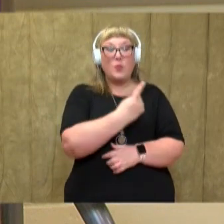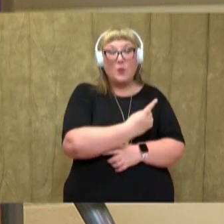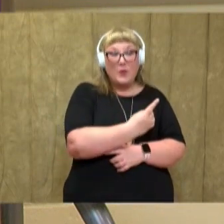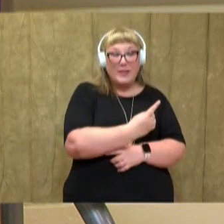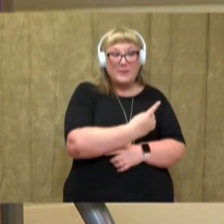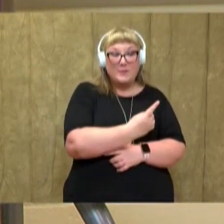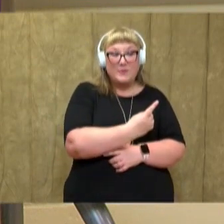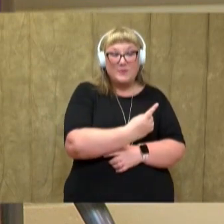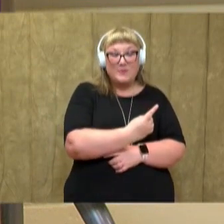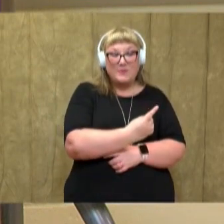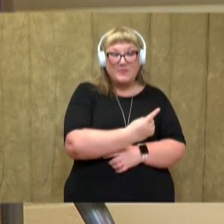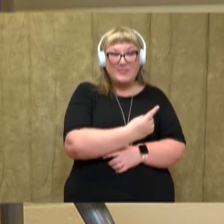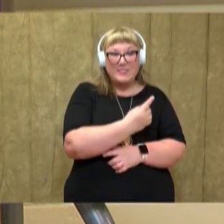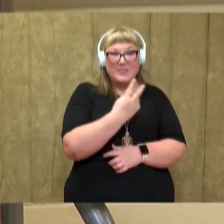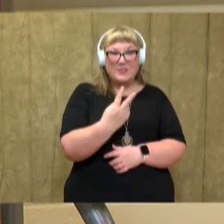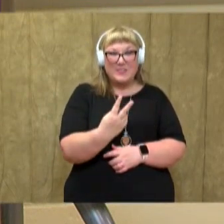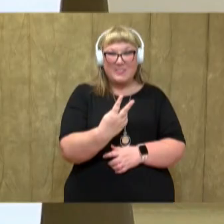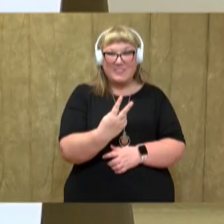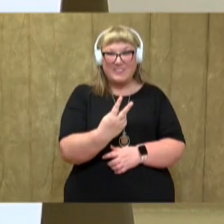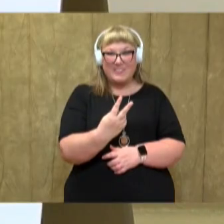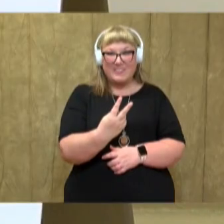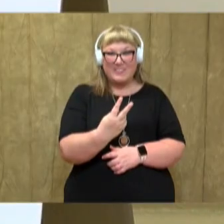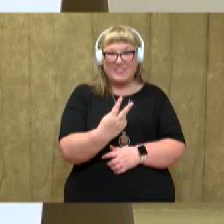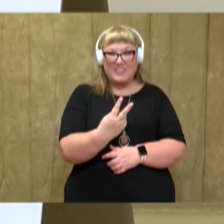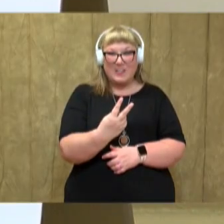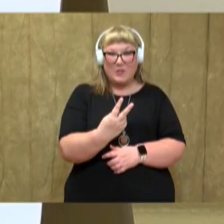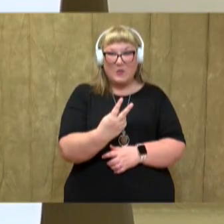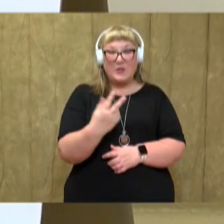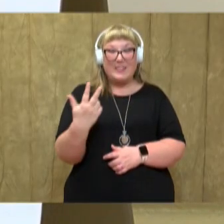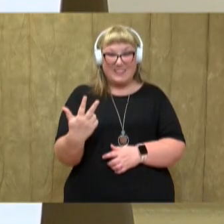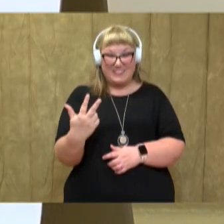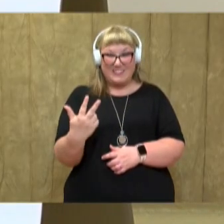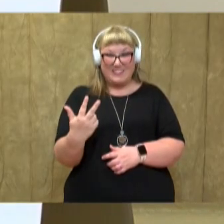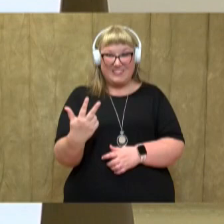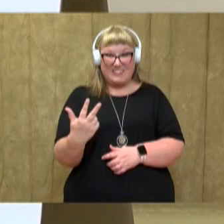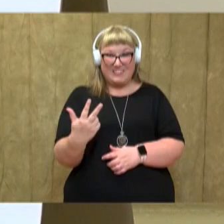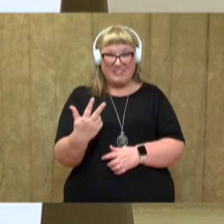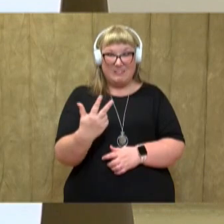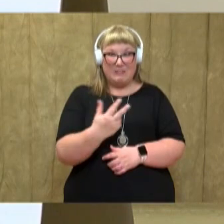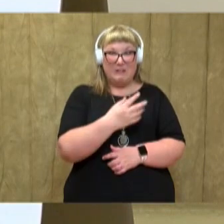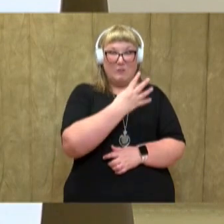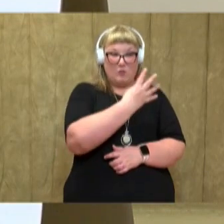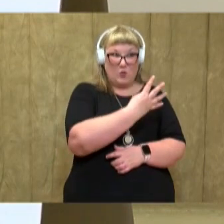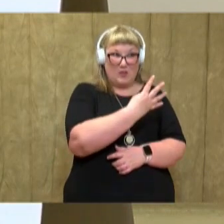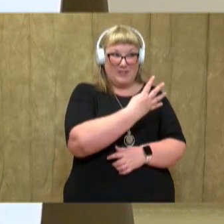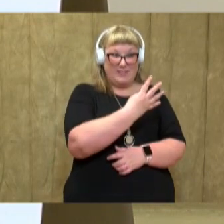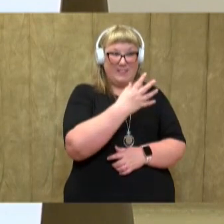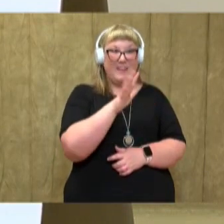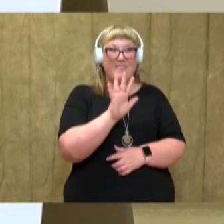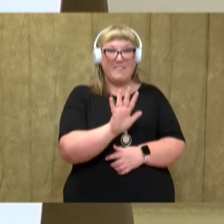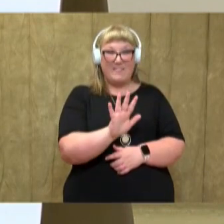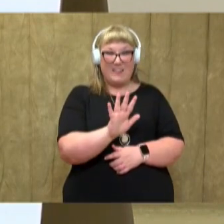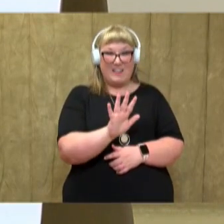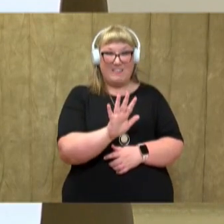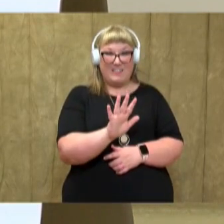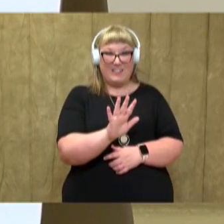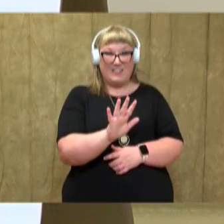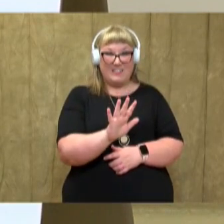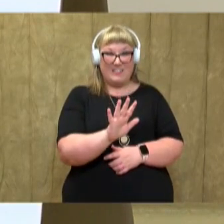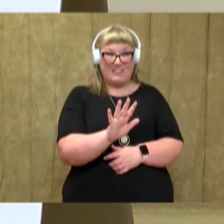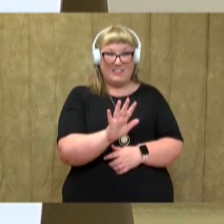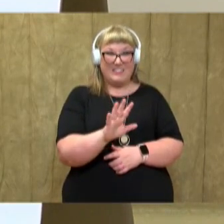1, 2, 3, 4,